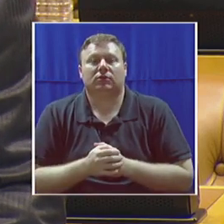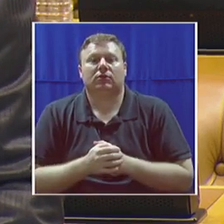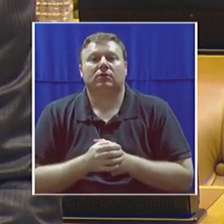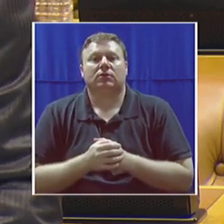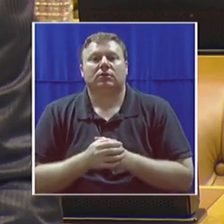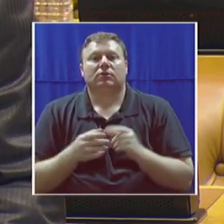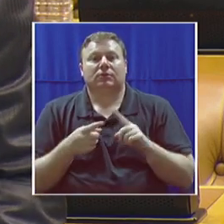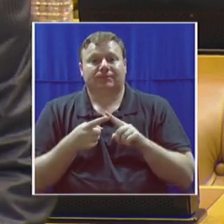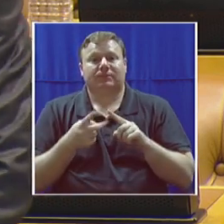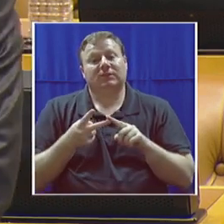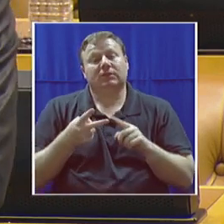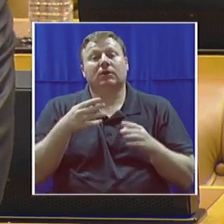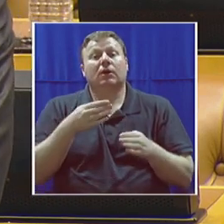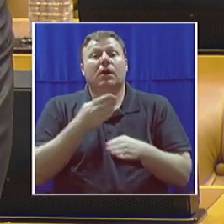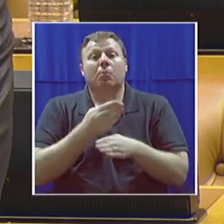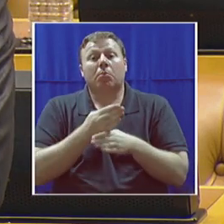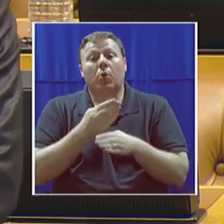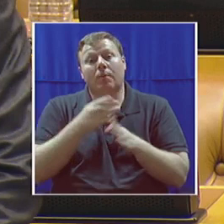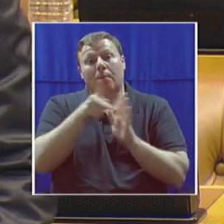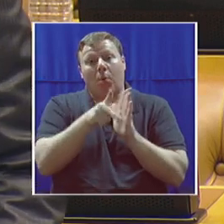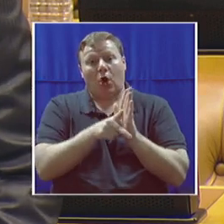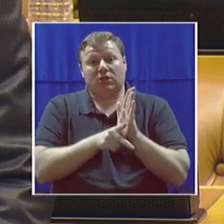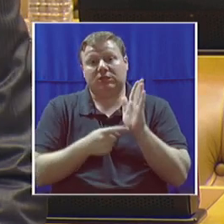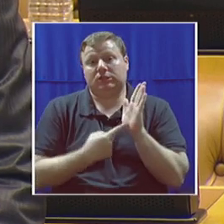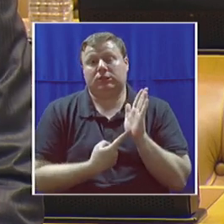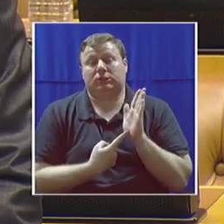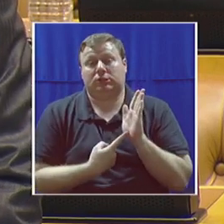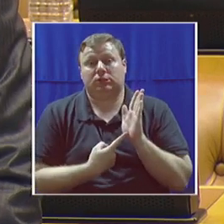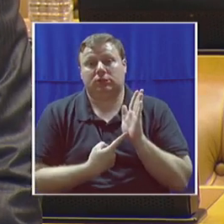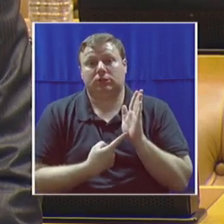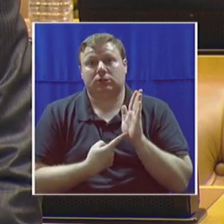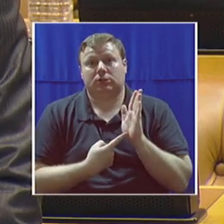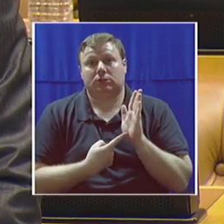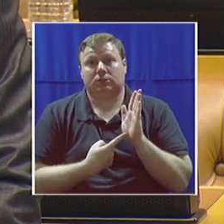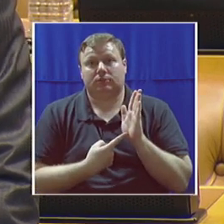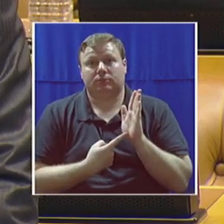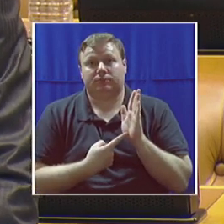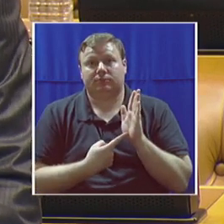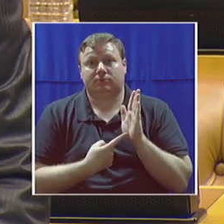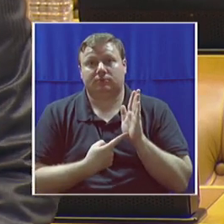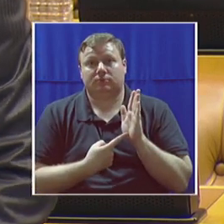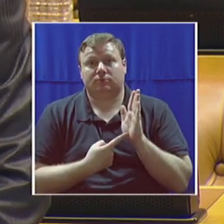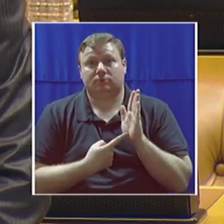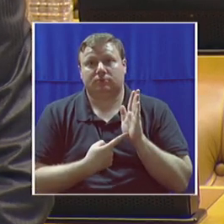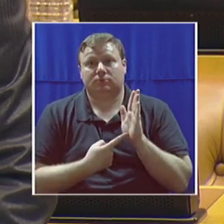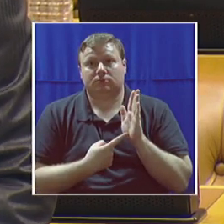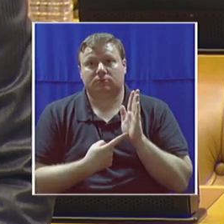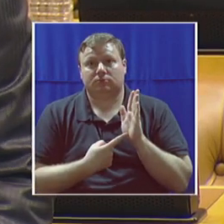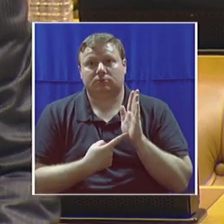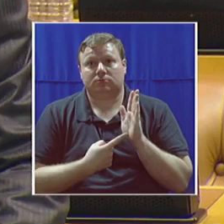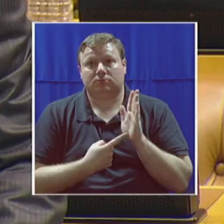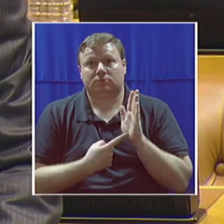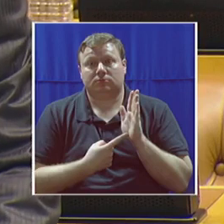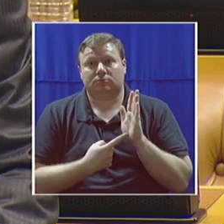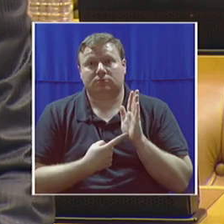policy we are developing this um maybe in 12 months we will be having